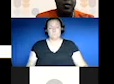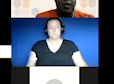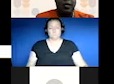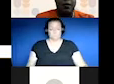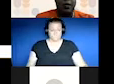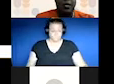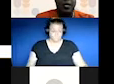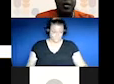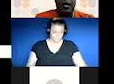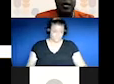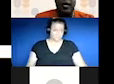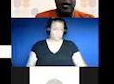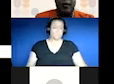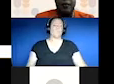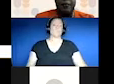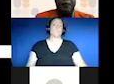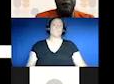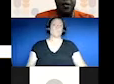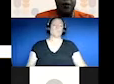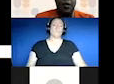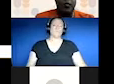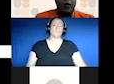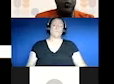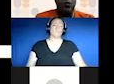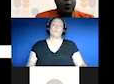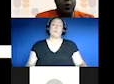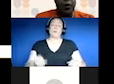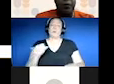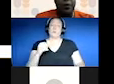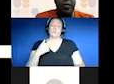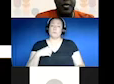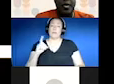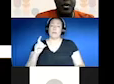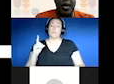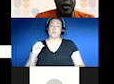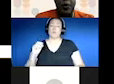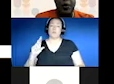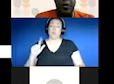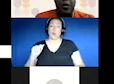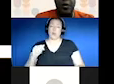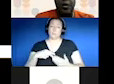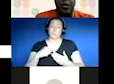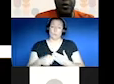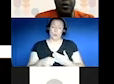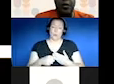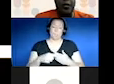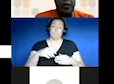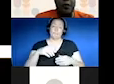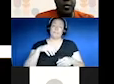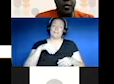Okay, great. We also have a doula program within our